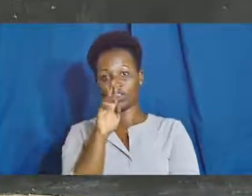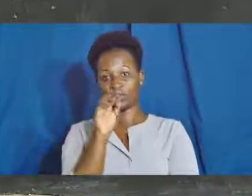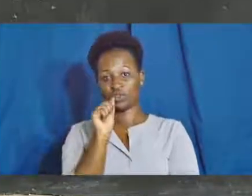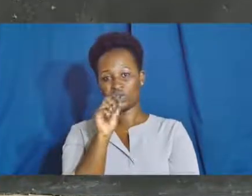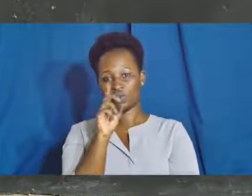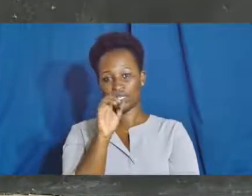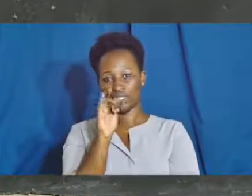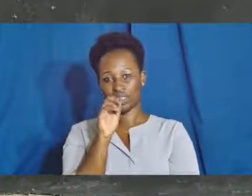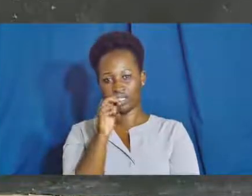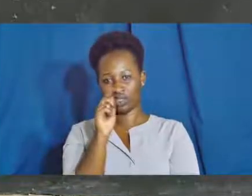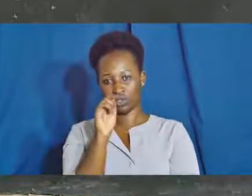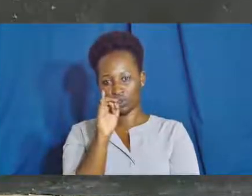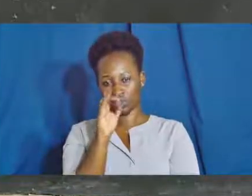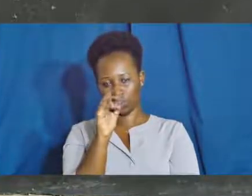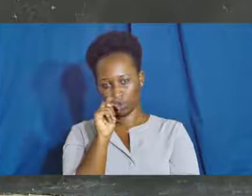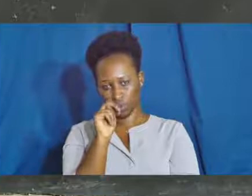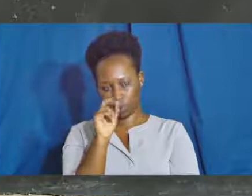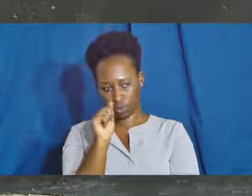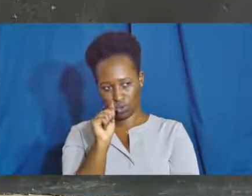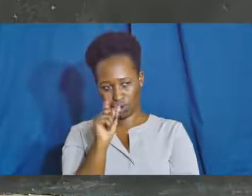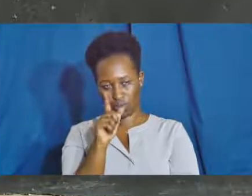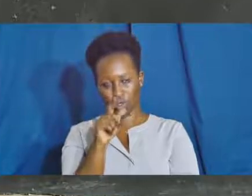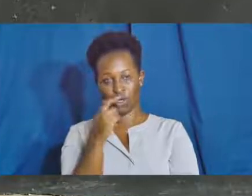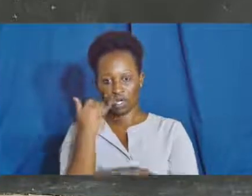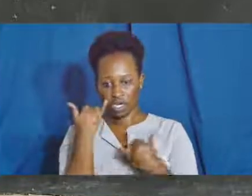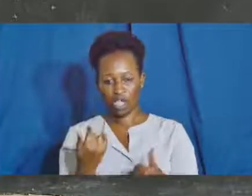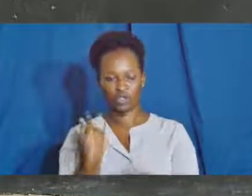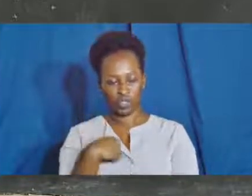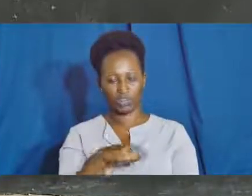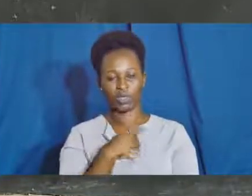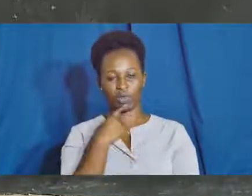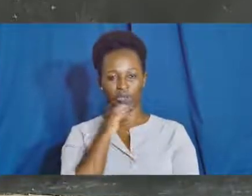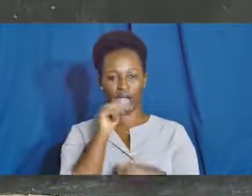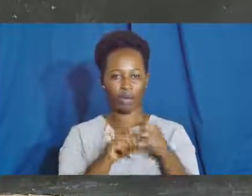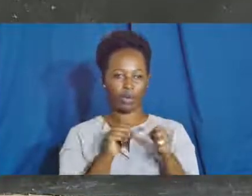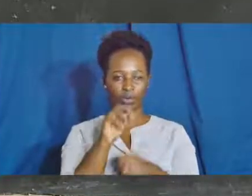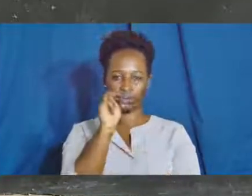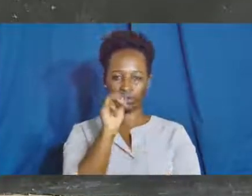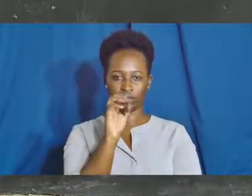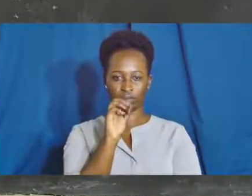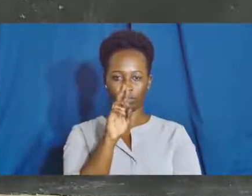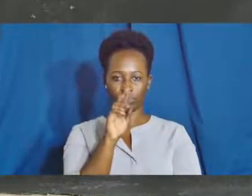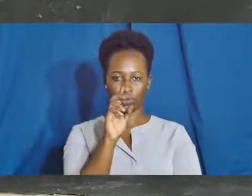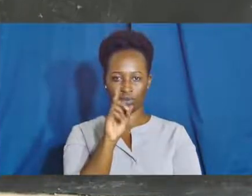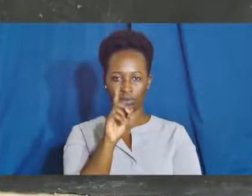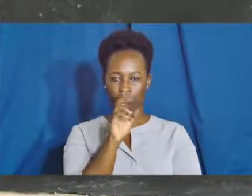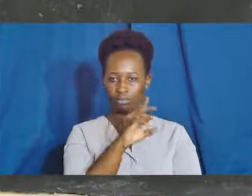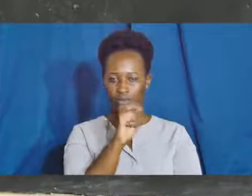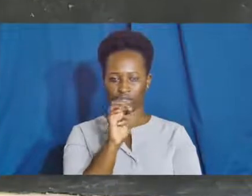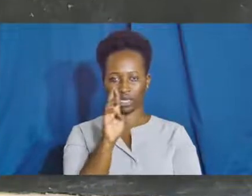case, we shall talk about the modern, because we go with things which are modern. We shall talk about the narrative format or